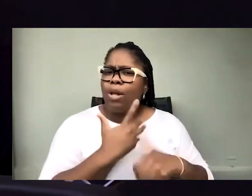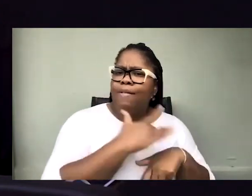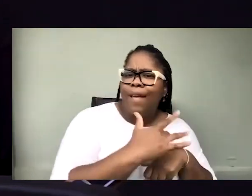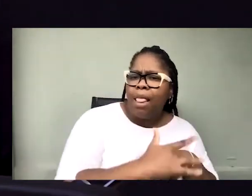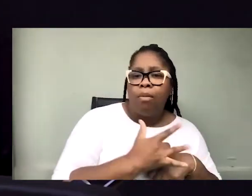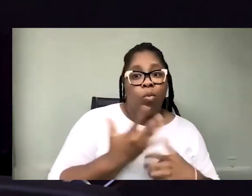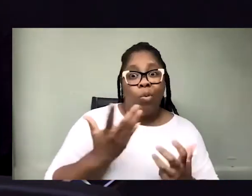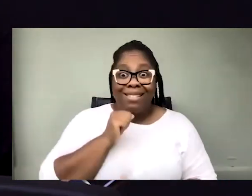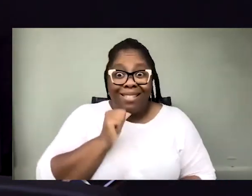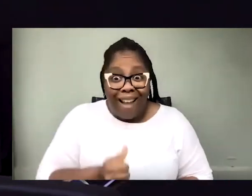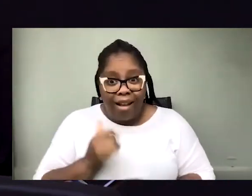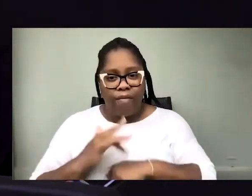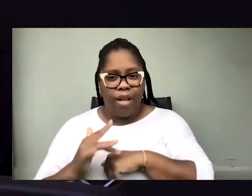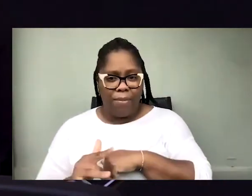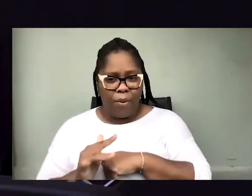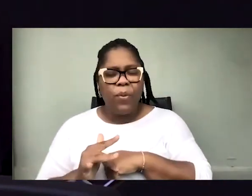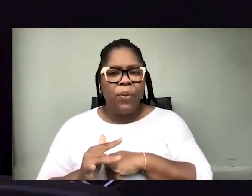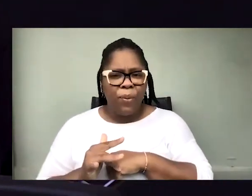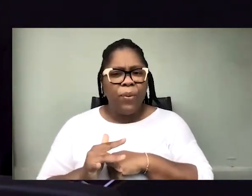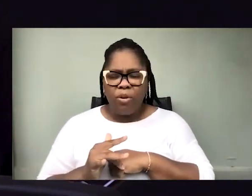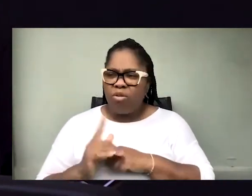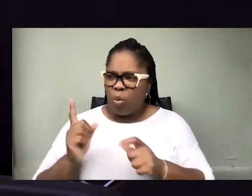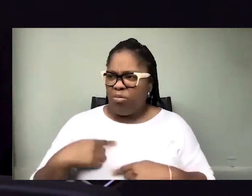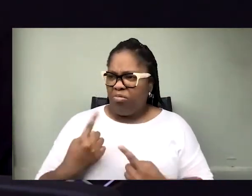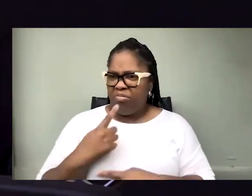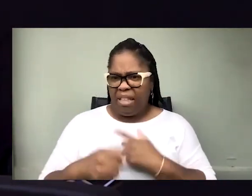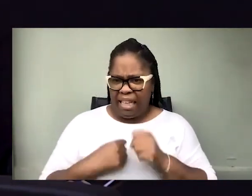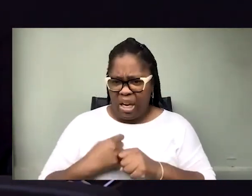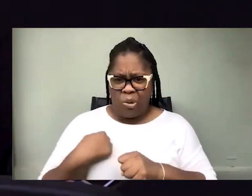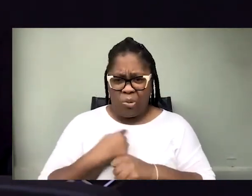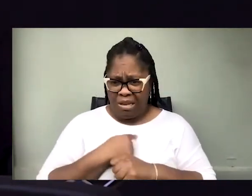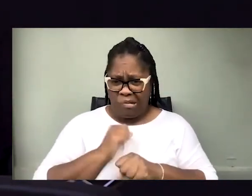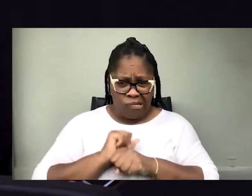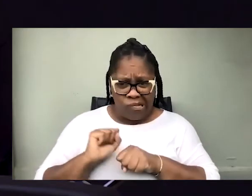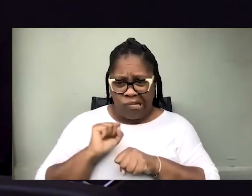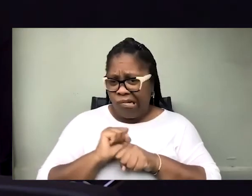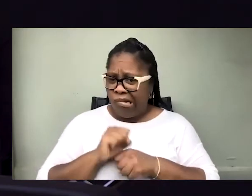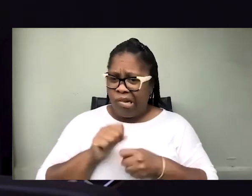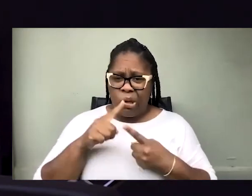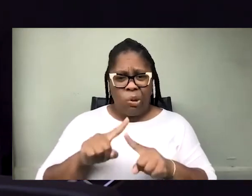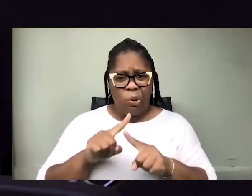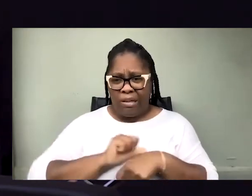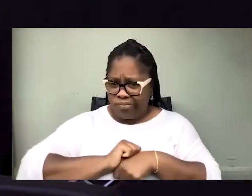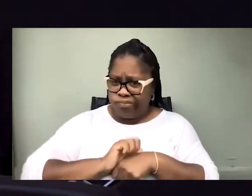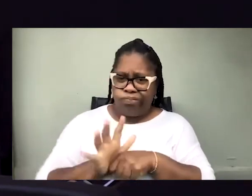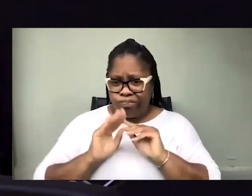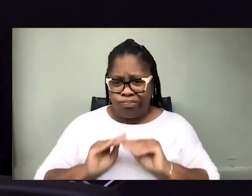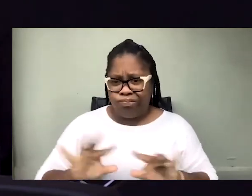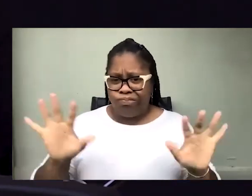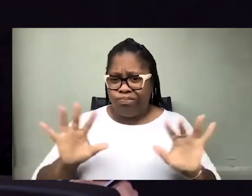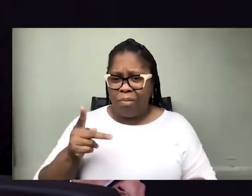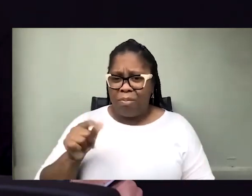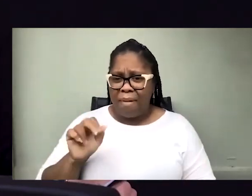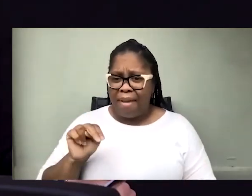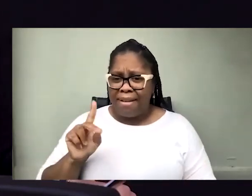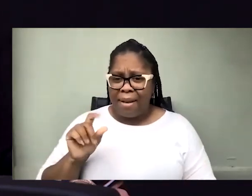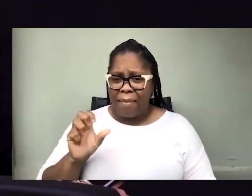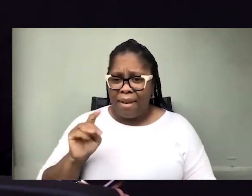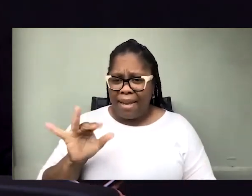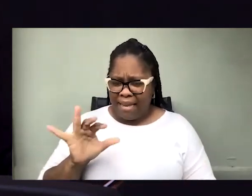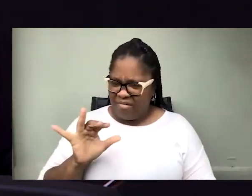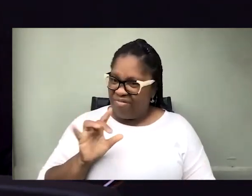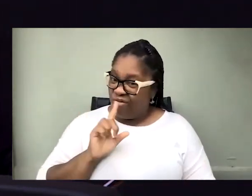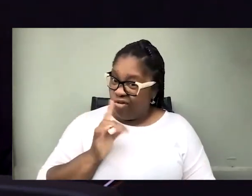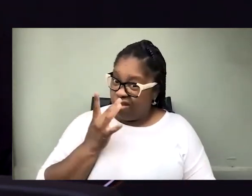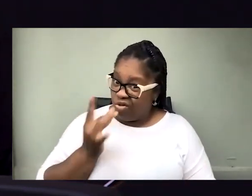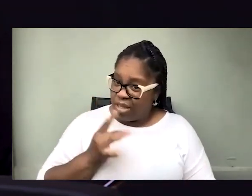there? And I think as we've been doing this last year in a pandemic, which has been interesting, we're starting to realize there's a